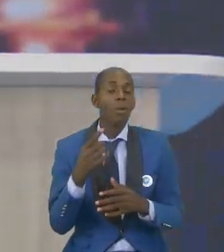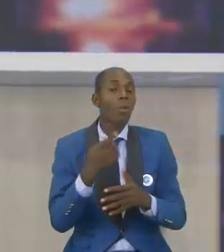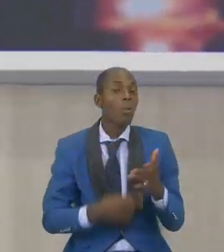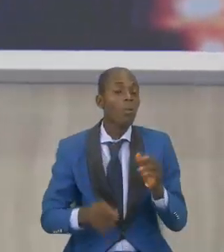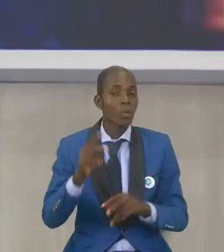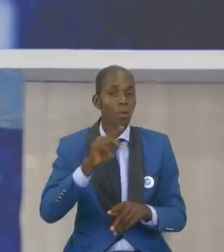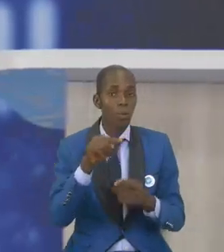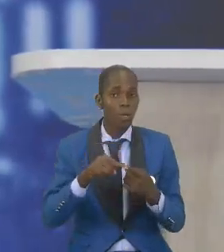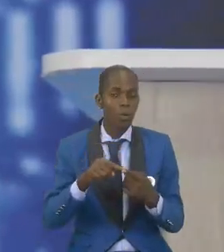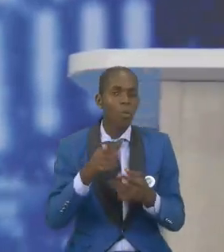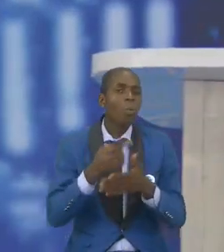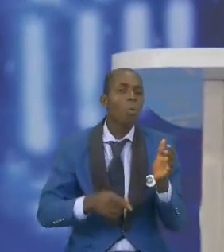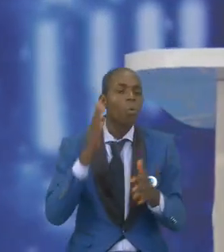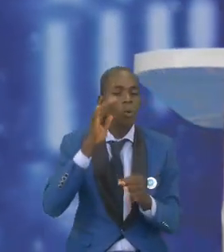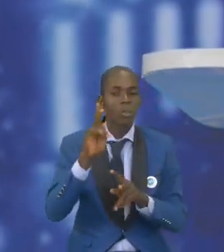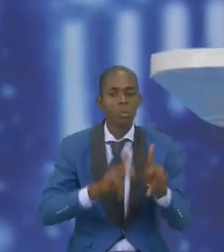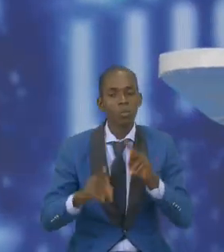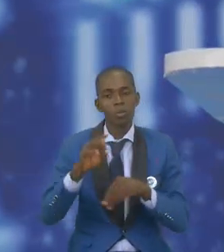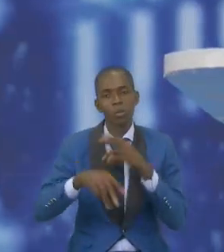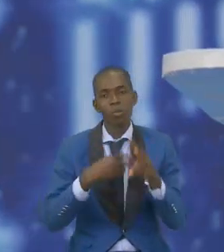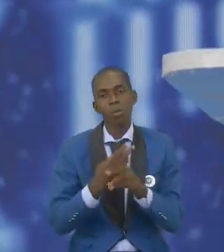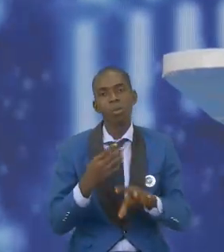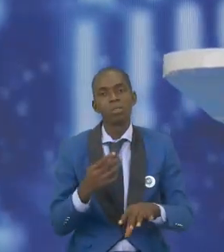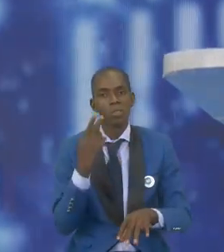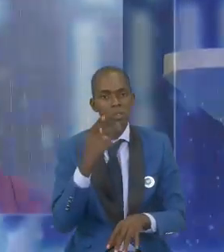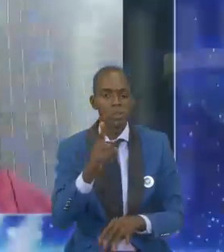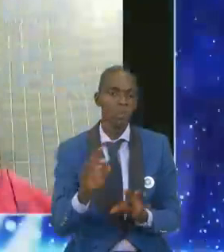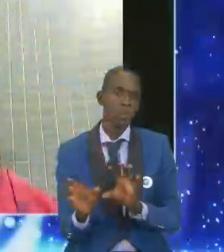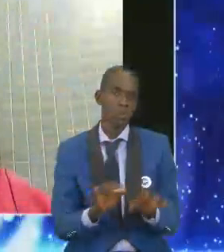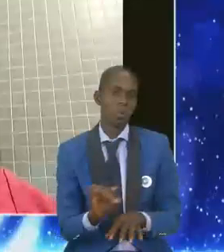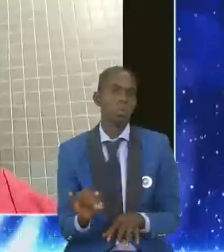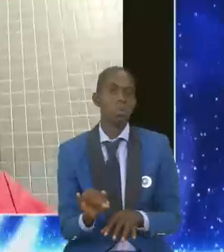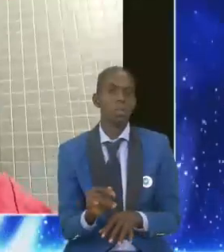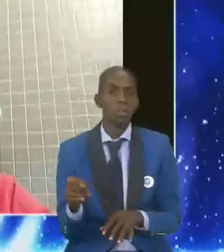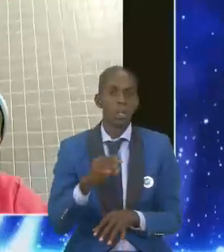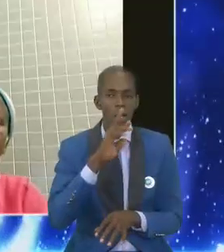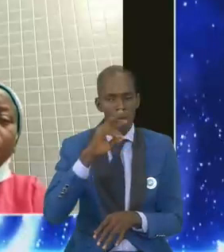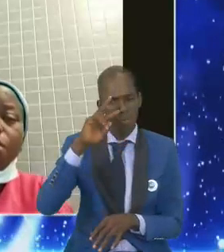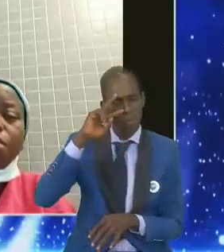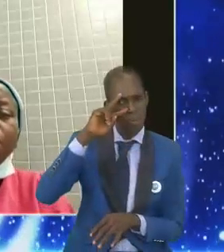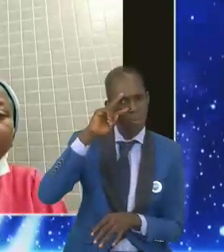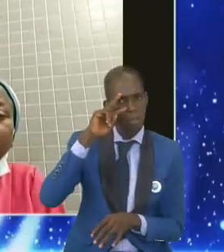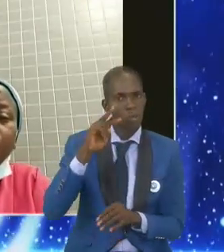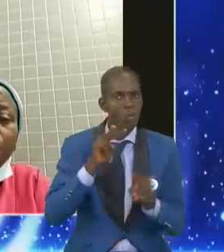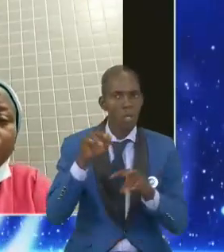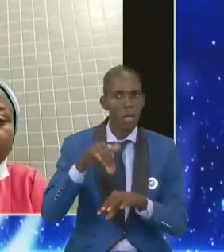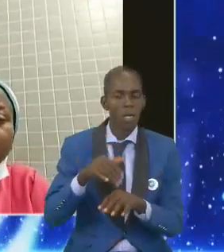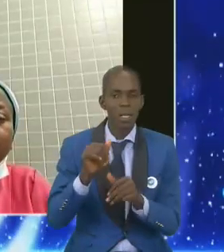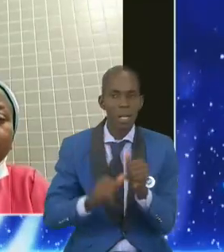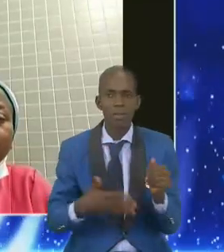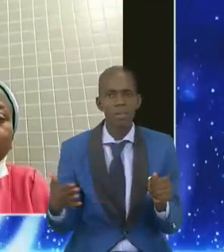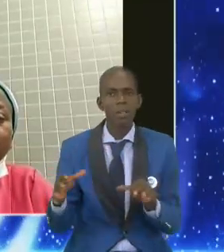you doing? They're watching your steps. They're spying. They're looking at everything. And do you know